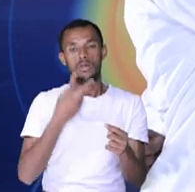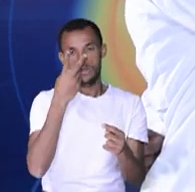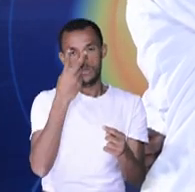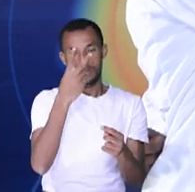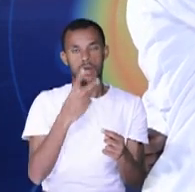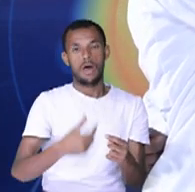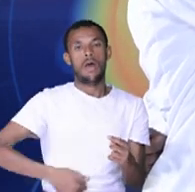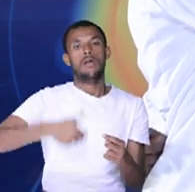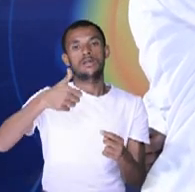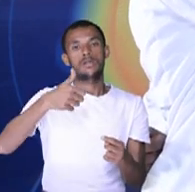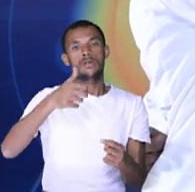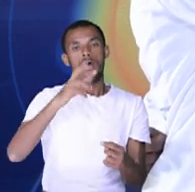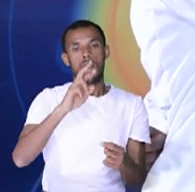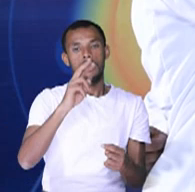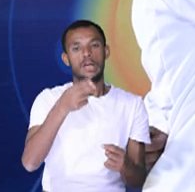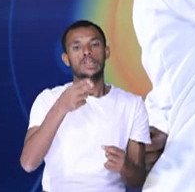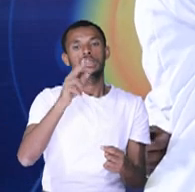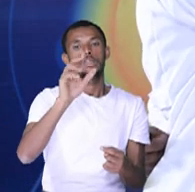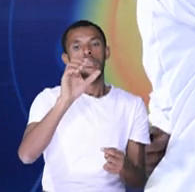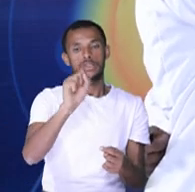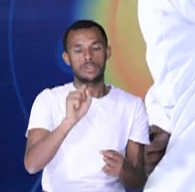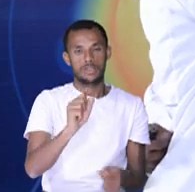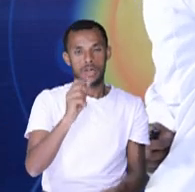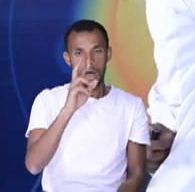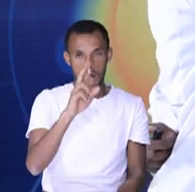like RHS